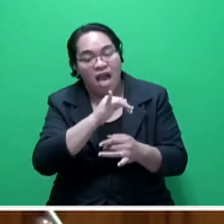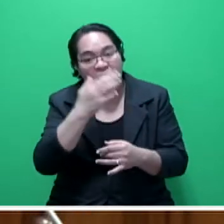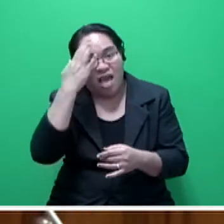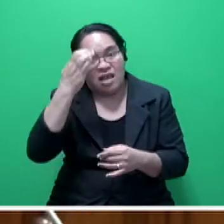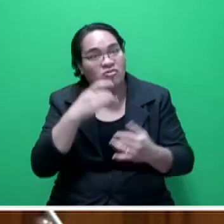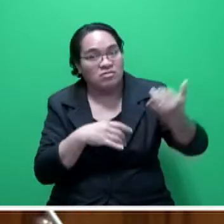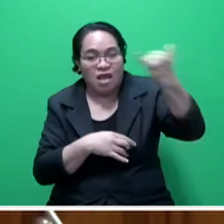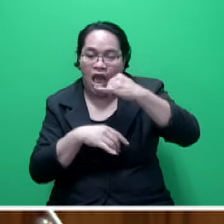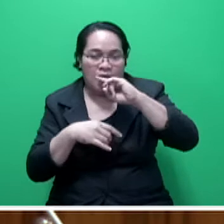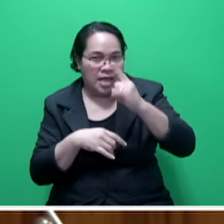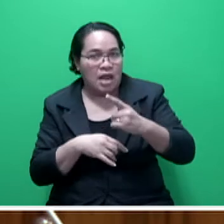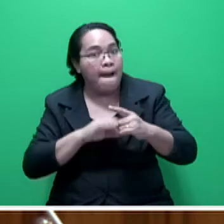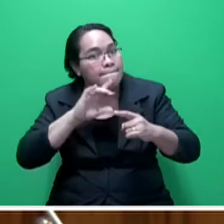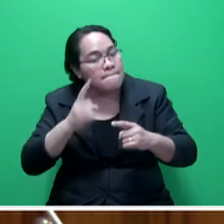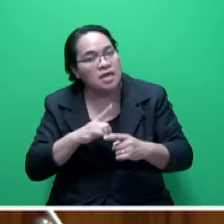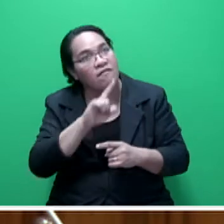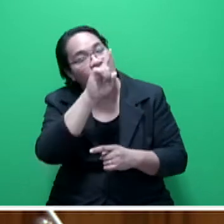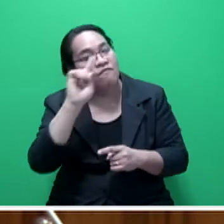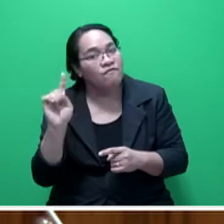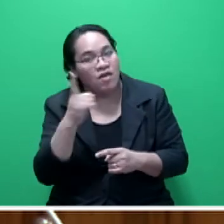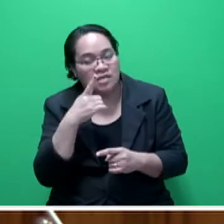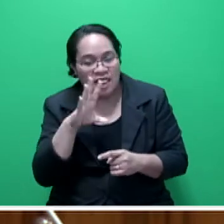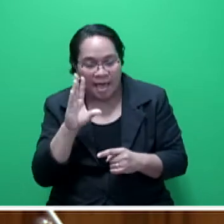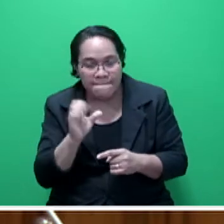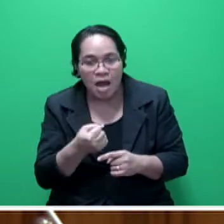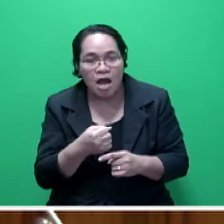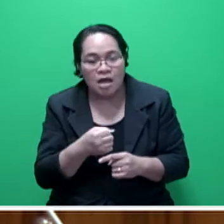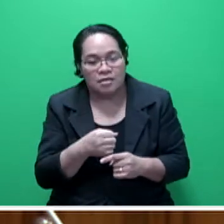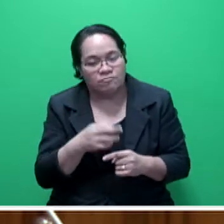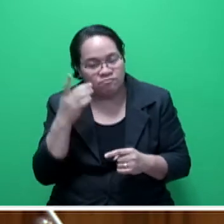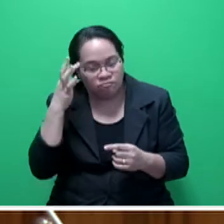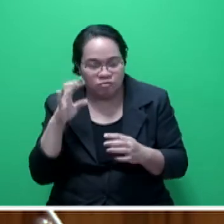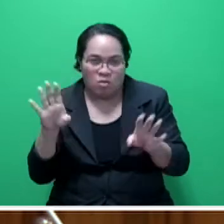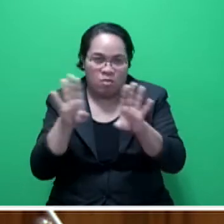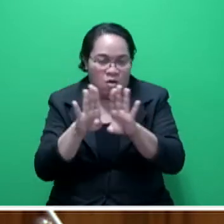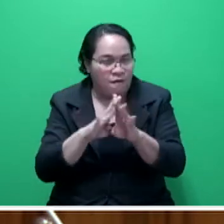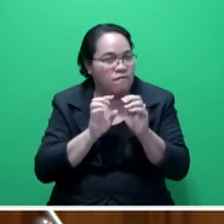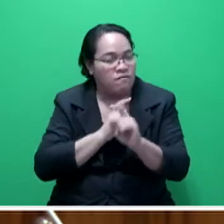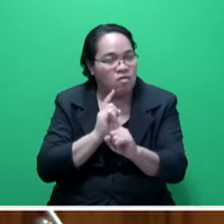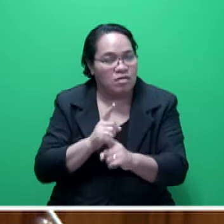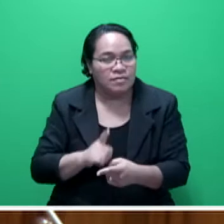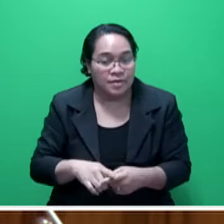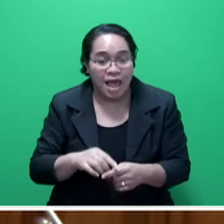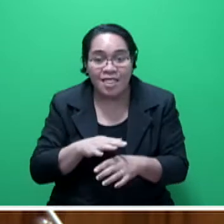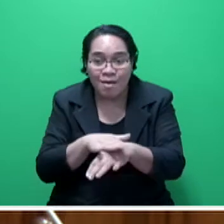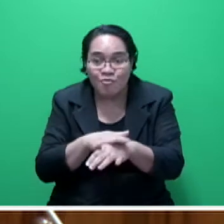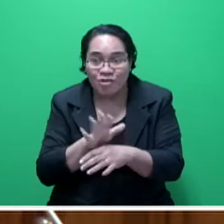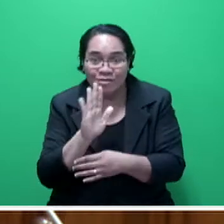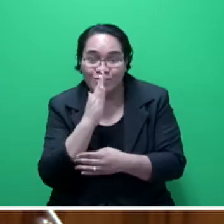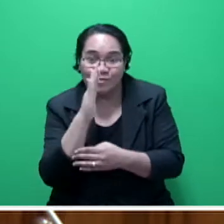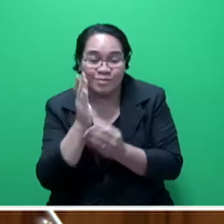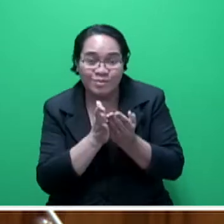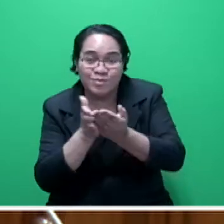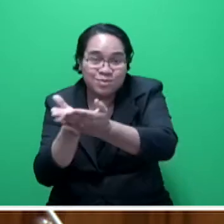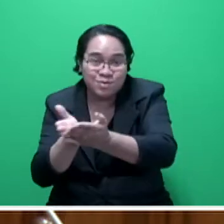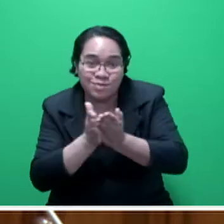at this time unless they have specific grounds that warrant consideration. Honourable Speaker, under the Blue Lane Initiative, visitors aboard yachts